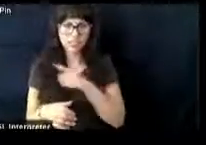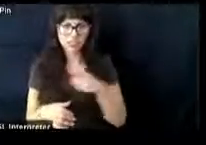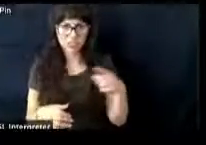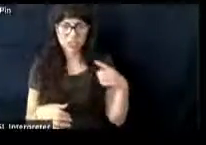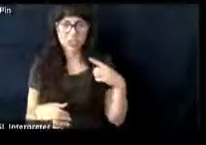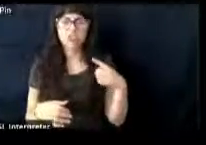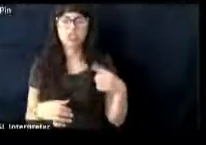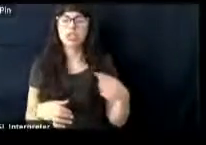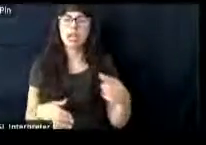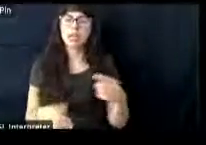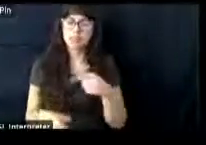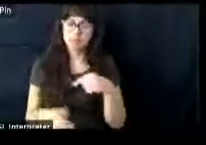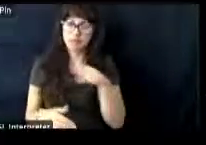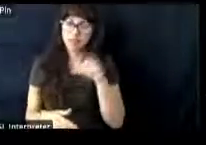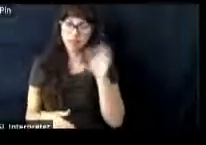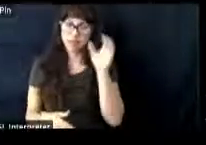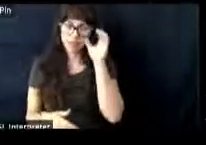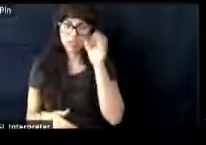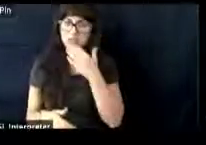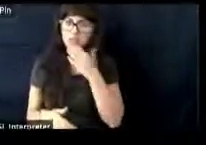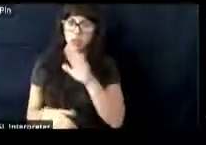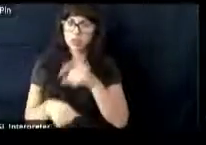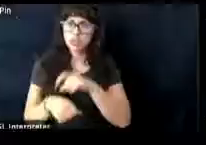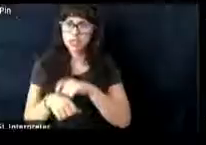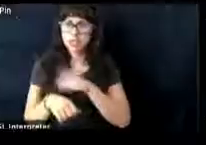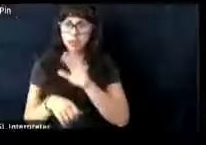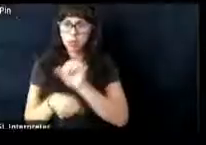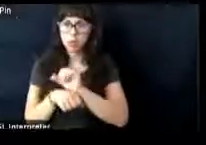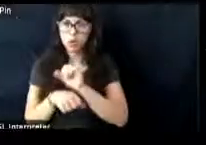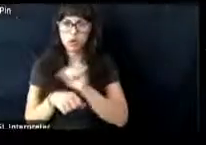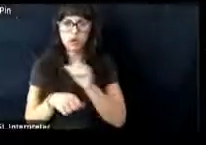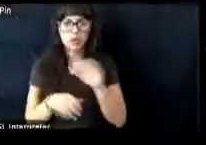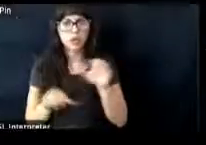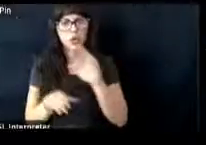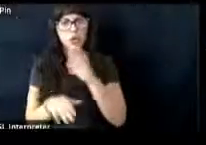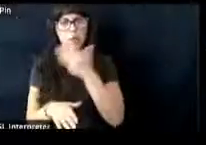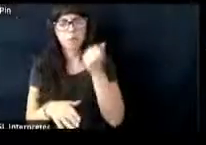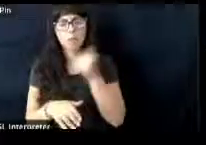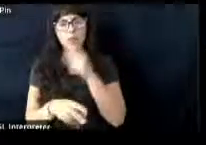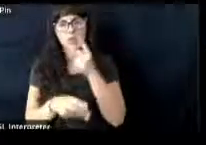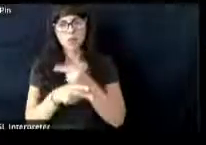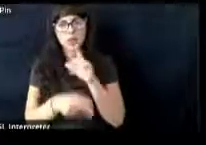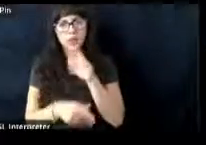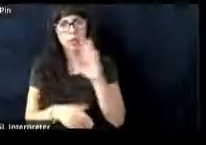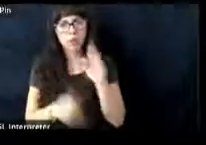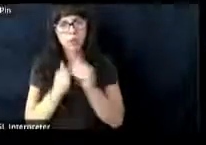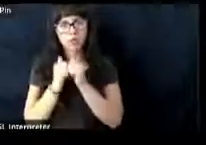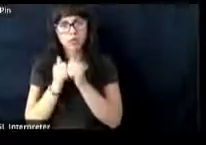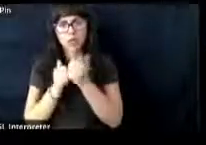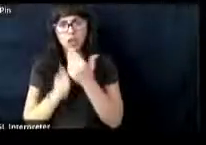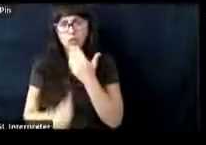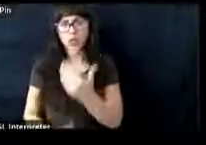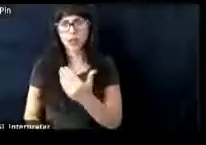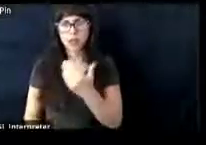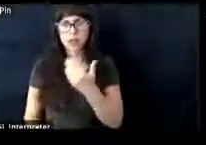that you're doing, and please do your best to keep Long Beach all together. Thank you. Thank you.